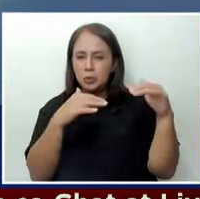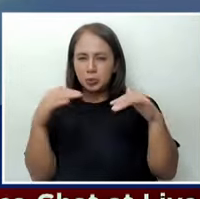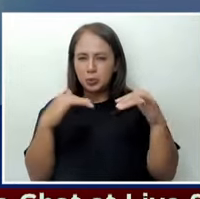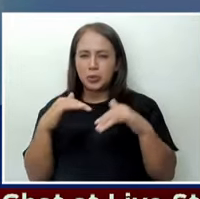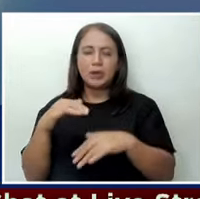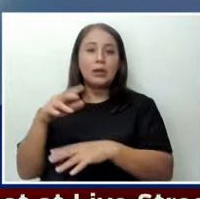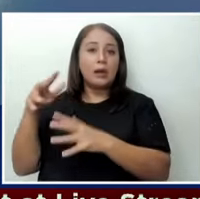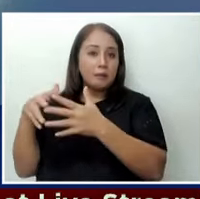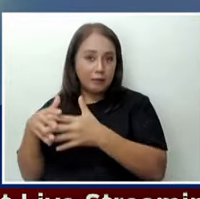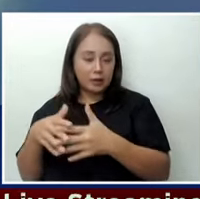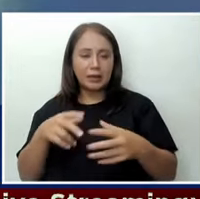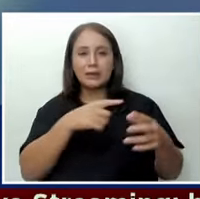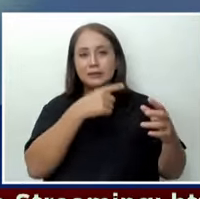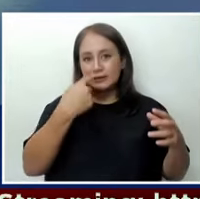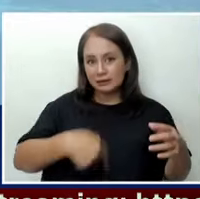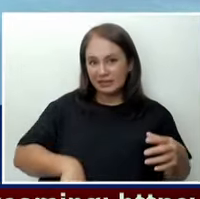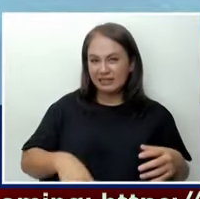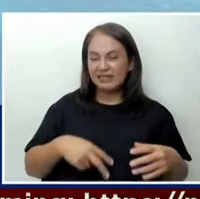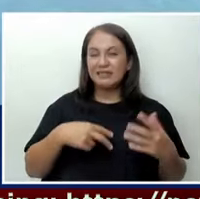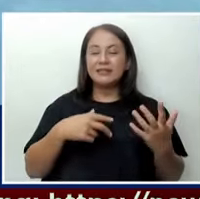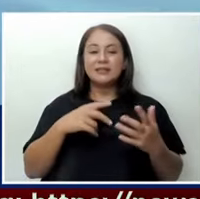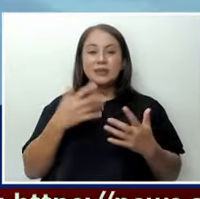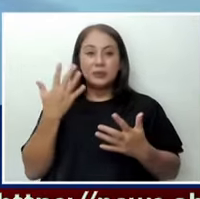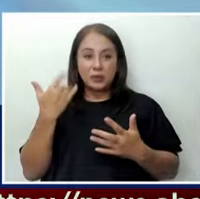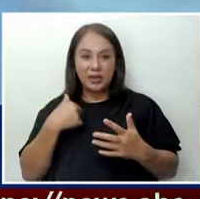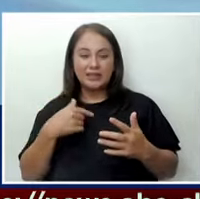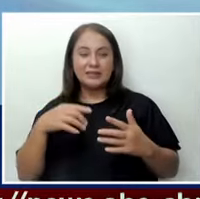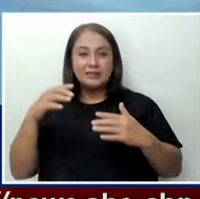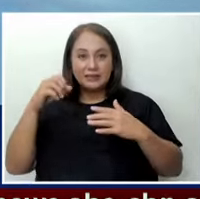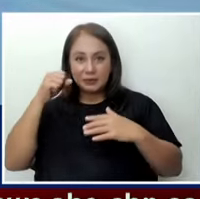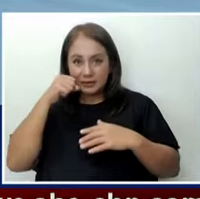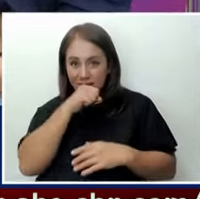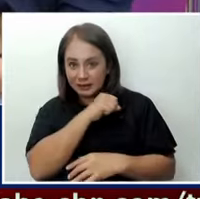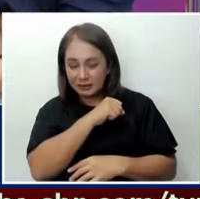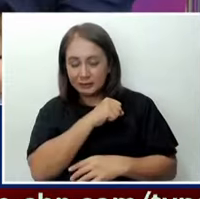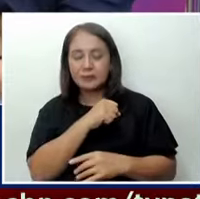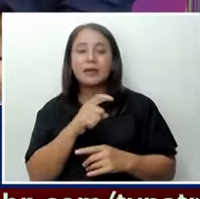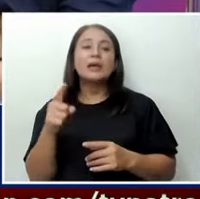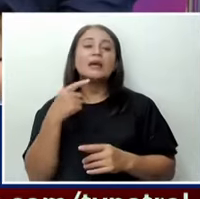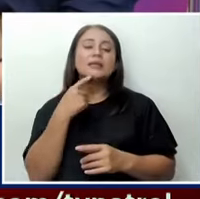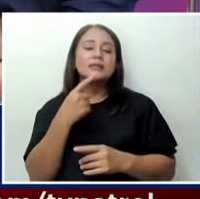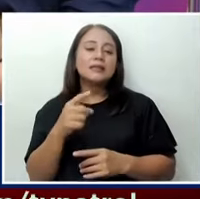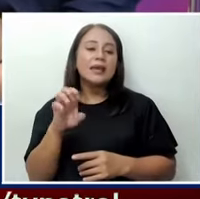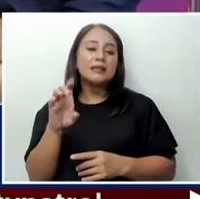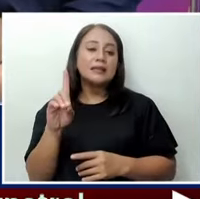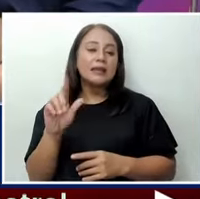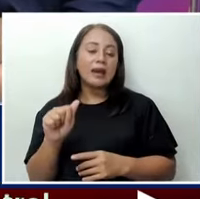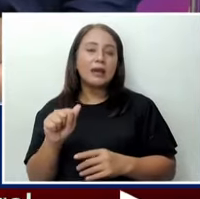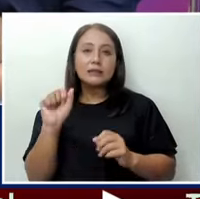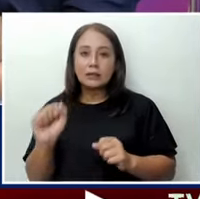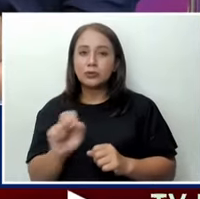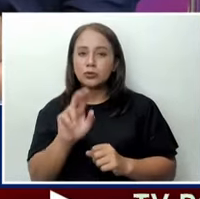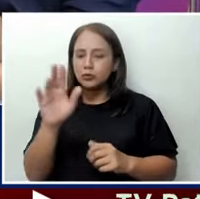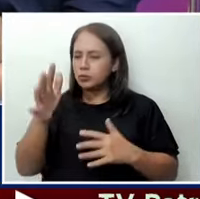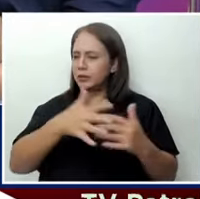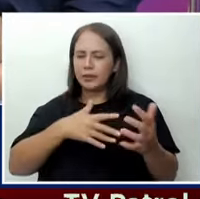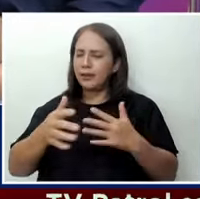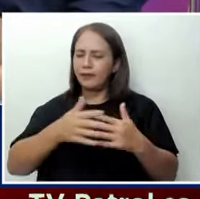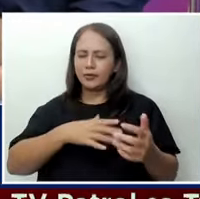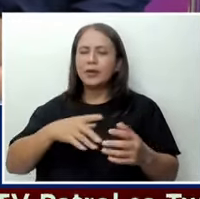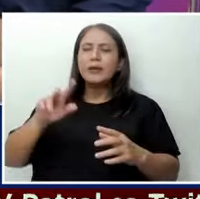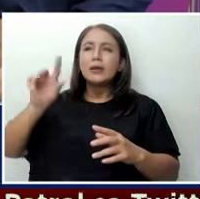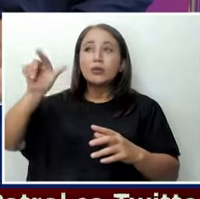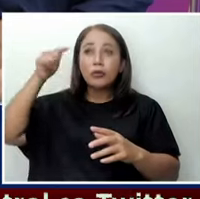ng Amerika at China tungkol sa Taiwan. Well, the EDCA sites can be used for whatever the Philippine